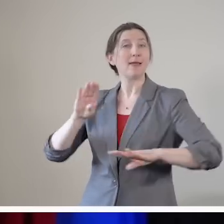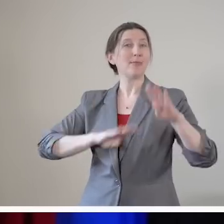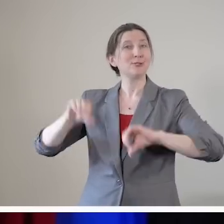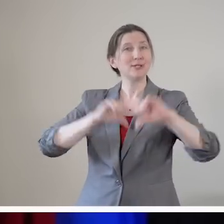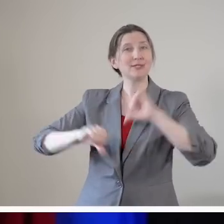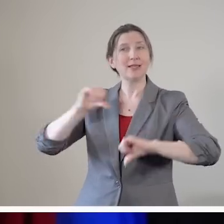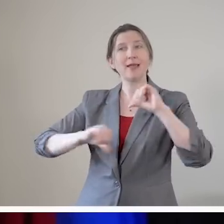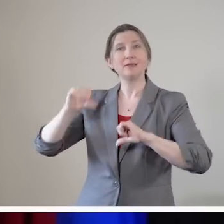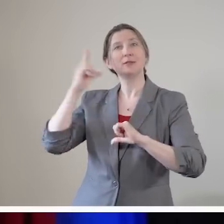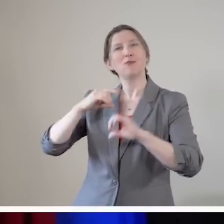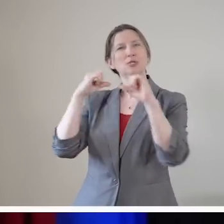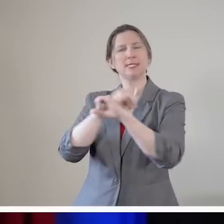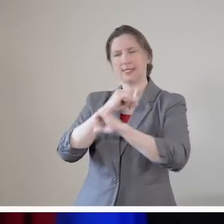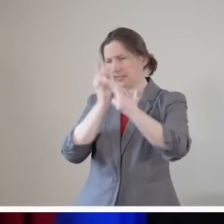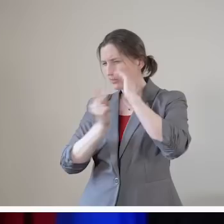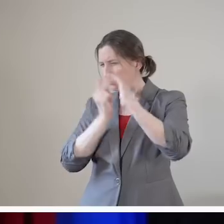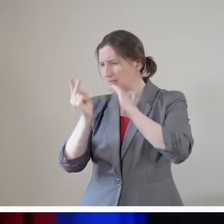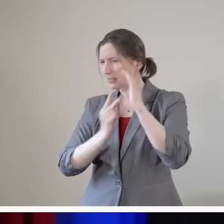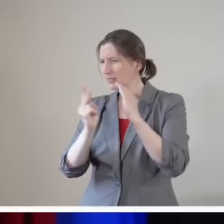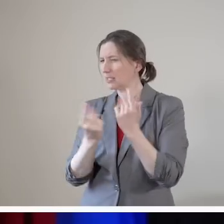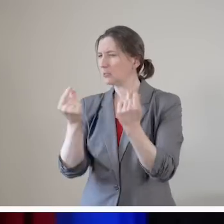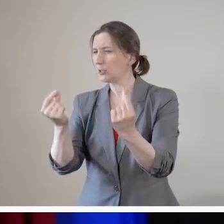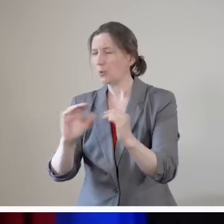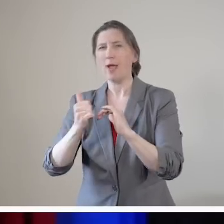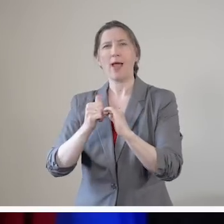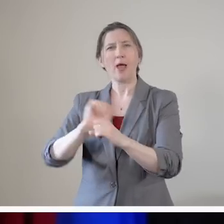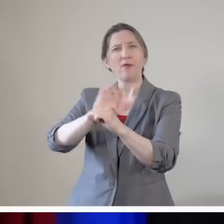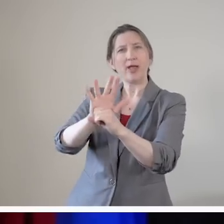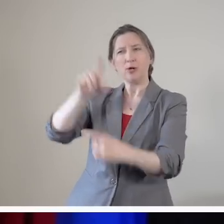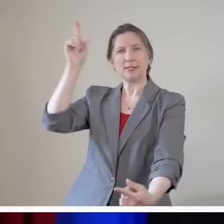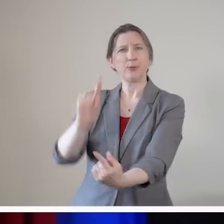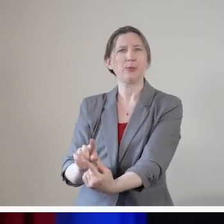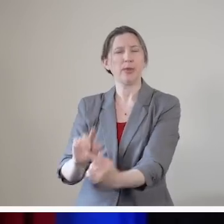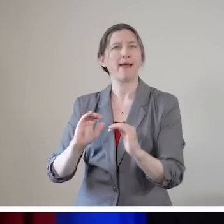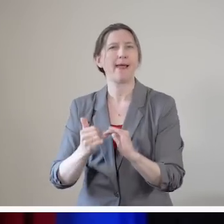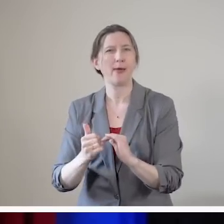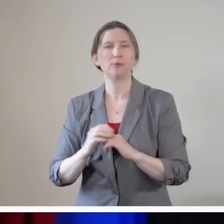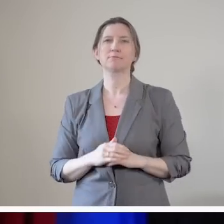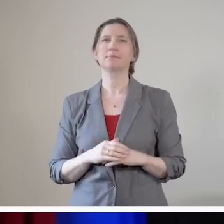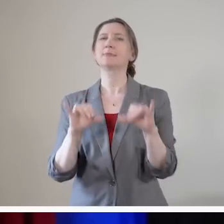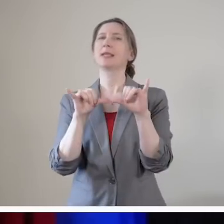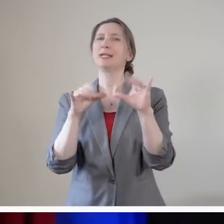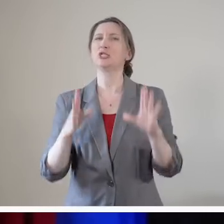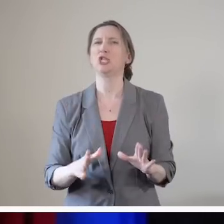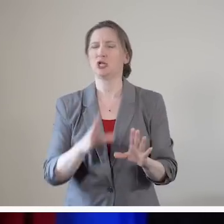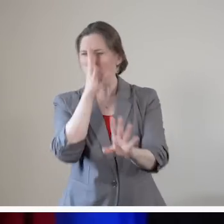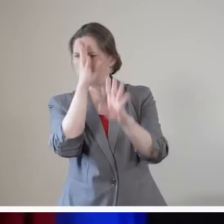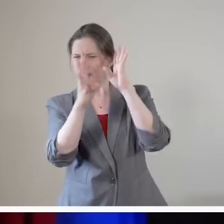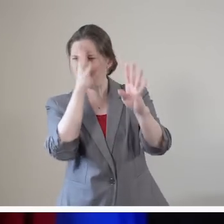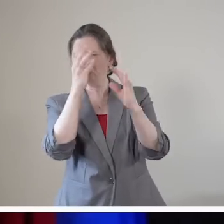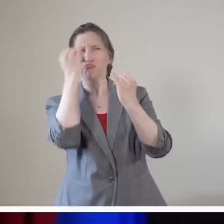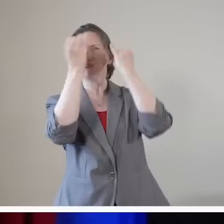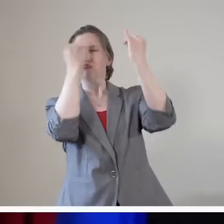the forecasting models that help predict what the virus will do next. The engineers with the skills to design personal